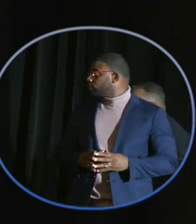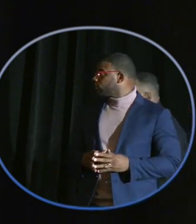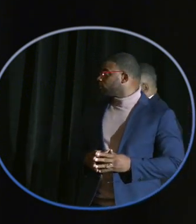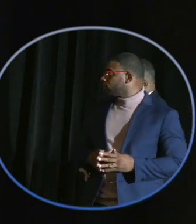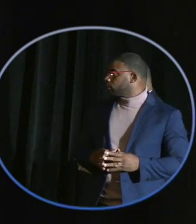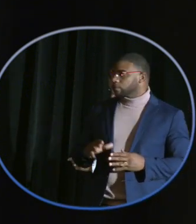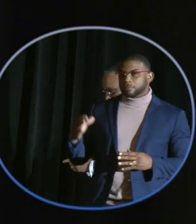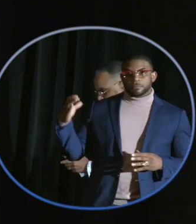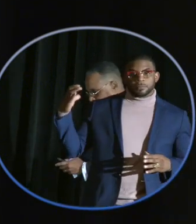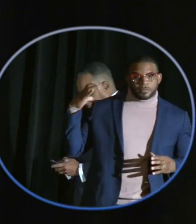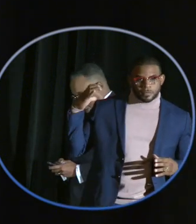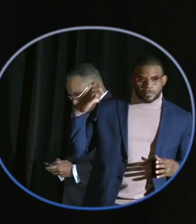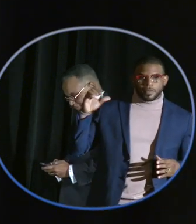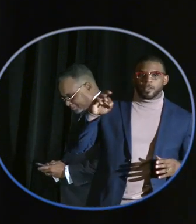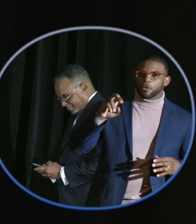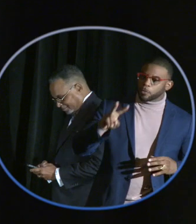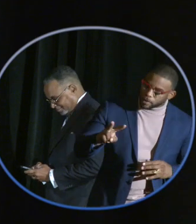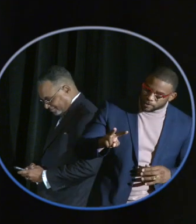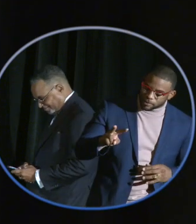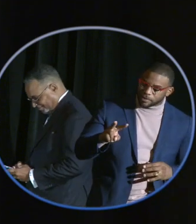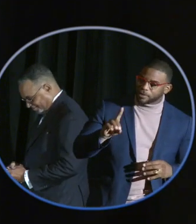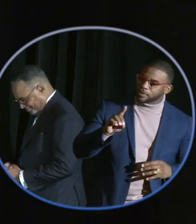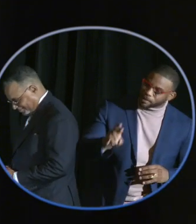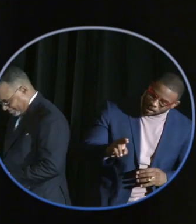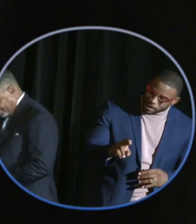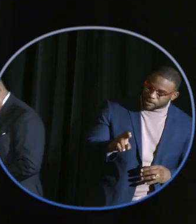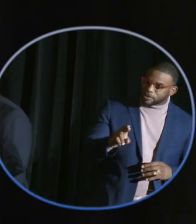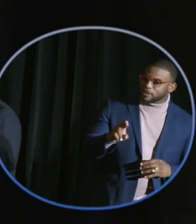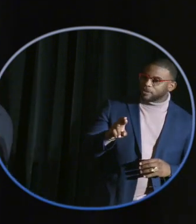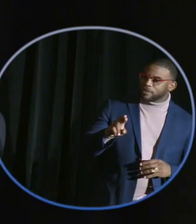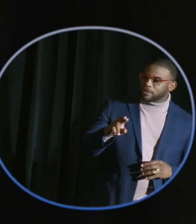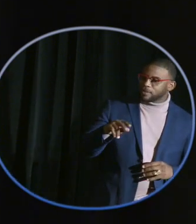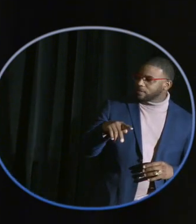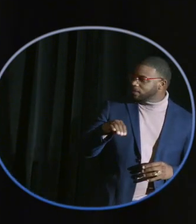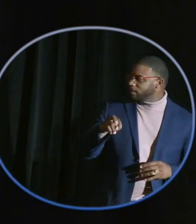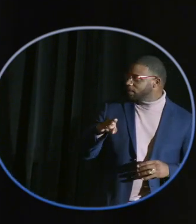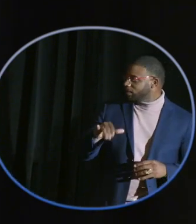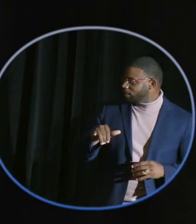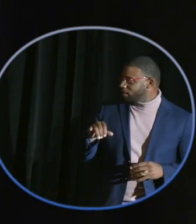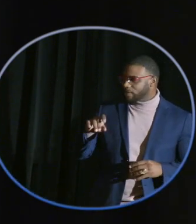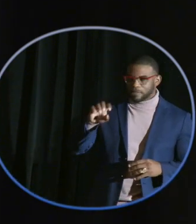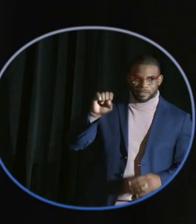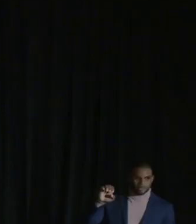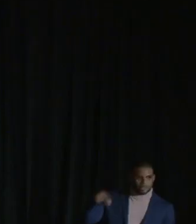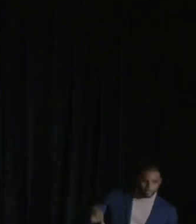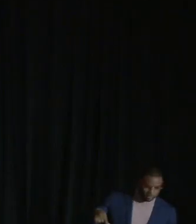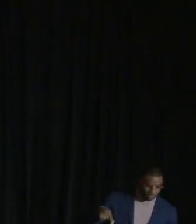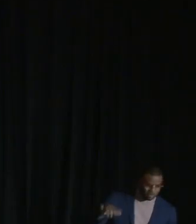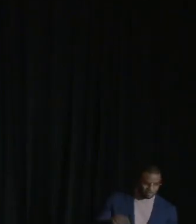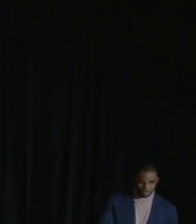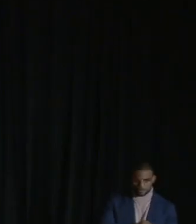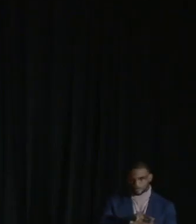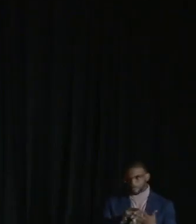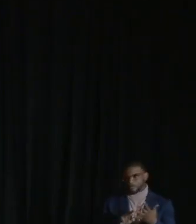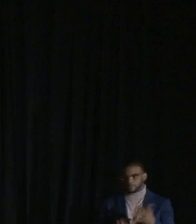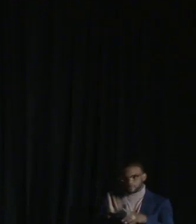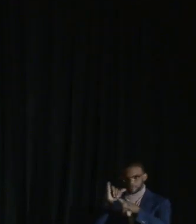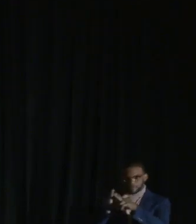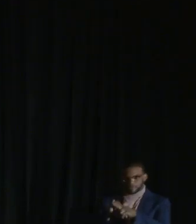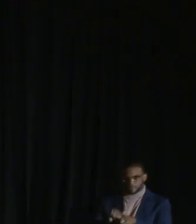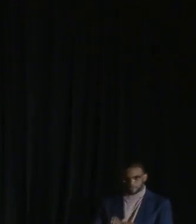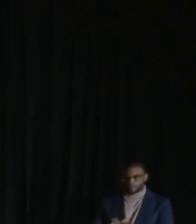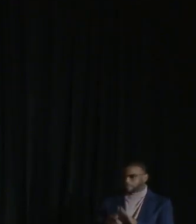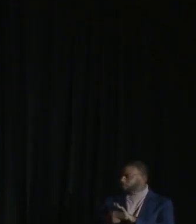is Chairman Reverend Dr. Todd Yeary, Esquire, Chair of the Community